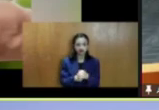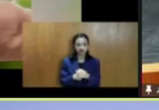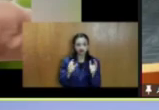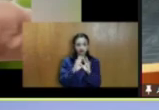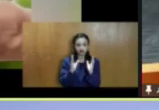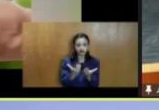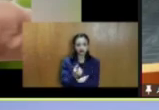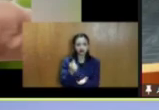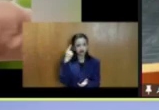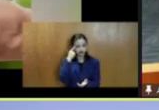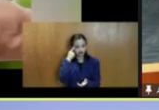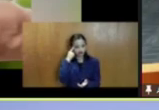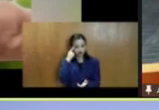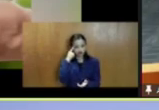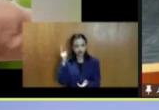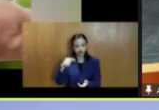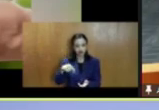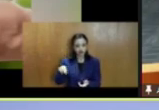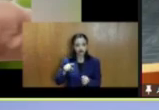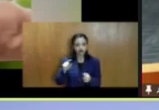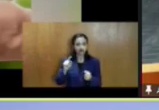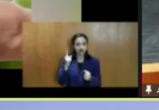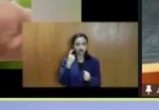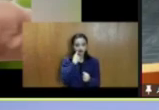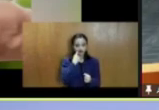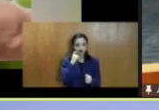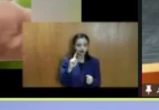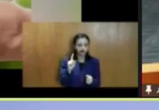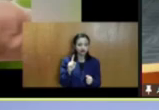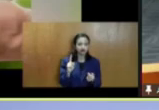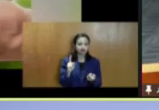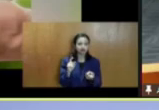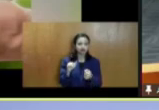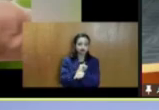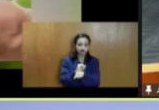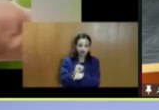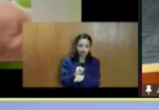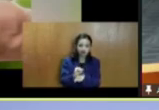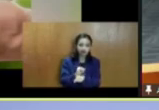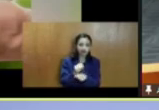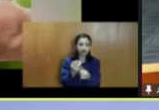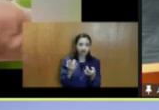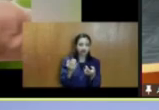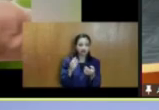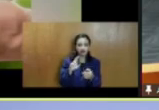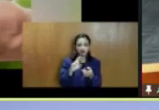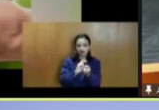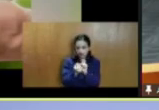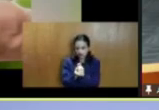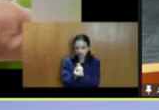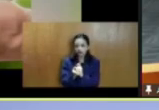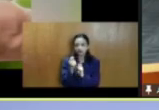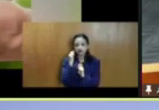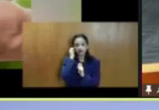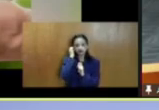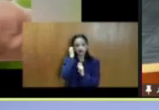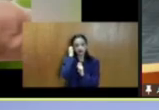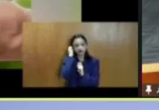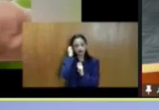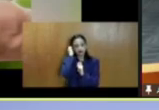think it's, was the reason for the Industrial Revolution. It was one of the first to globalize, and it's really